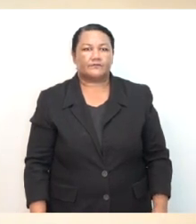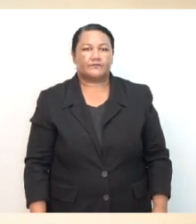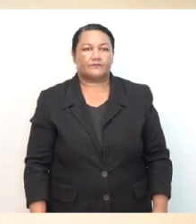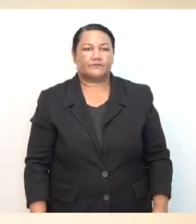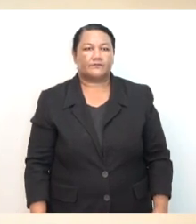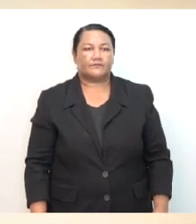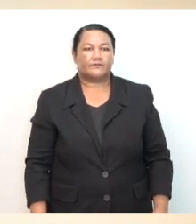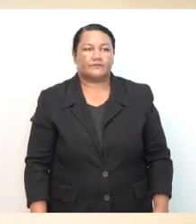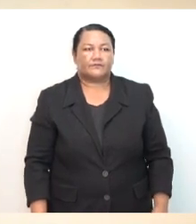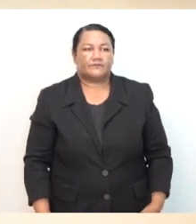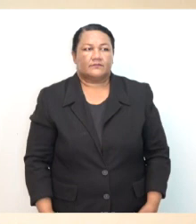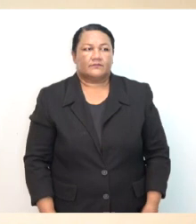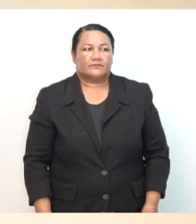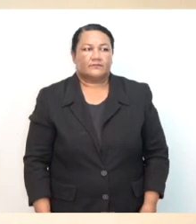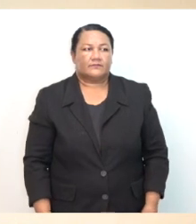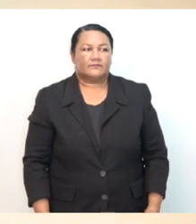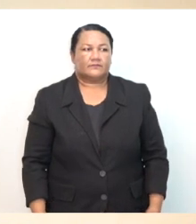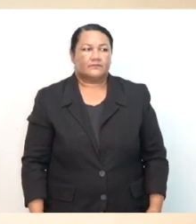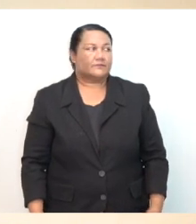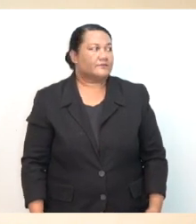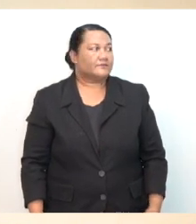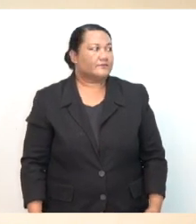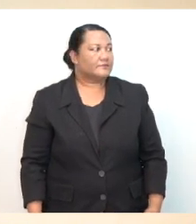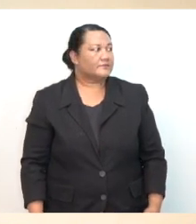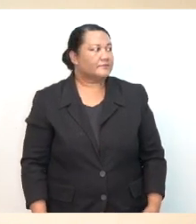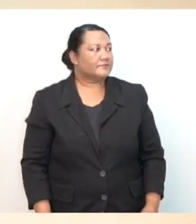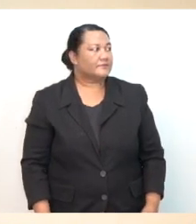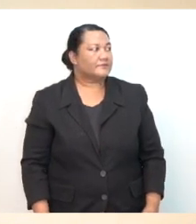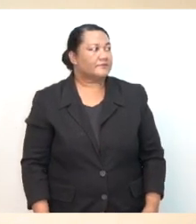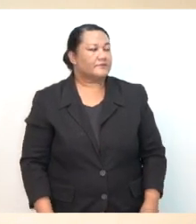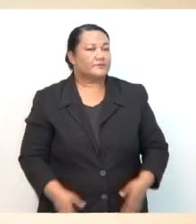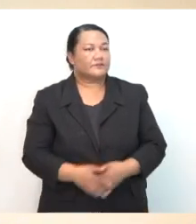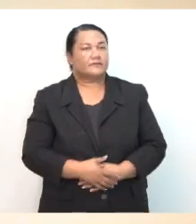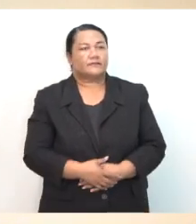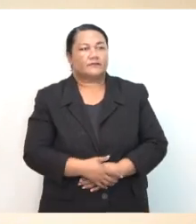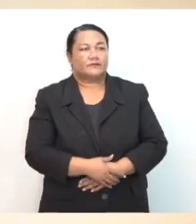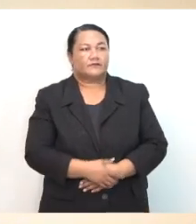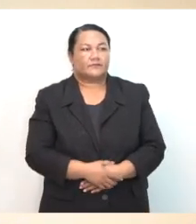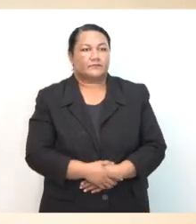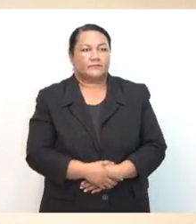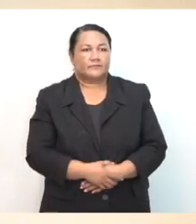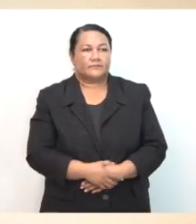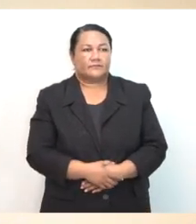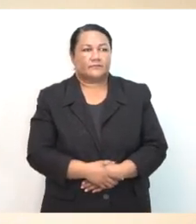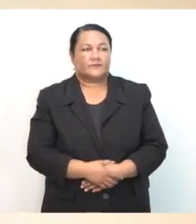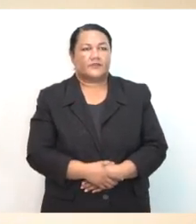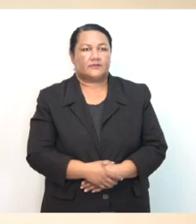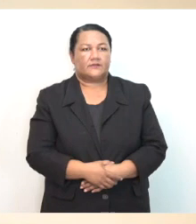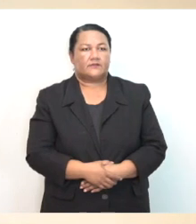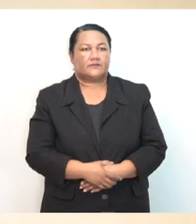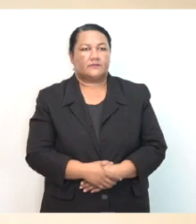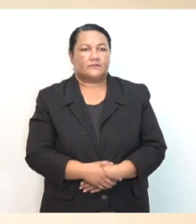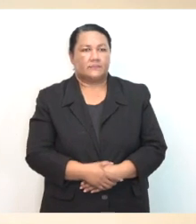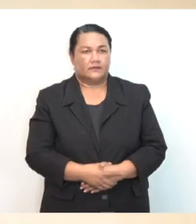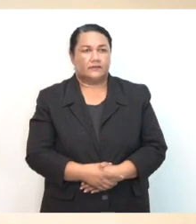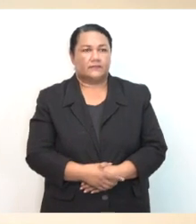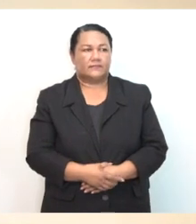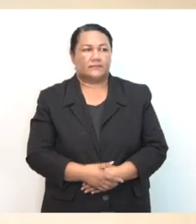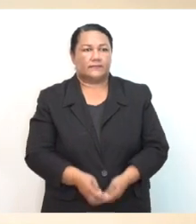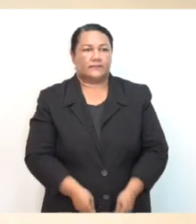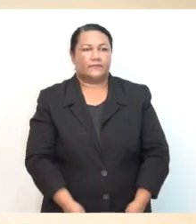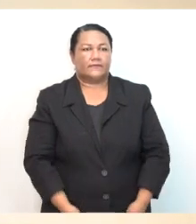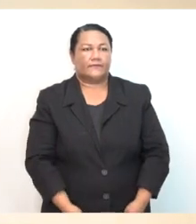Good afternoon, sir. Lithia from FBC. You mentioned that it is not mandatory to put out adverts when appointing PSs and